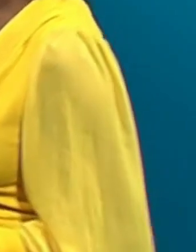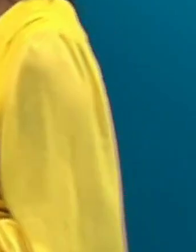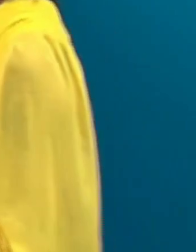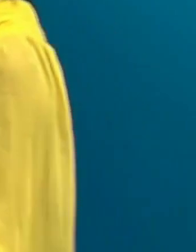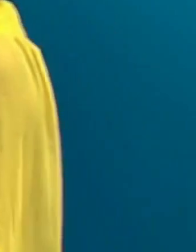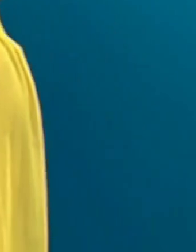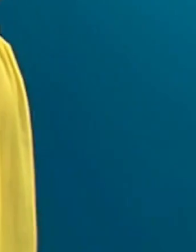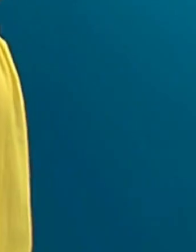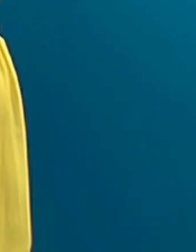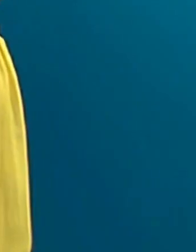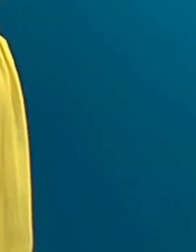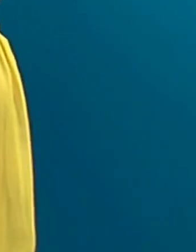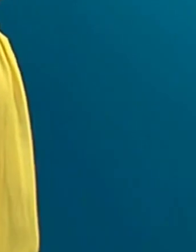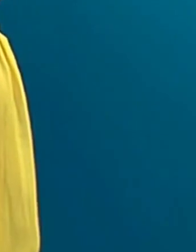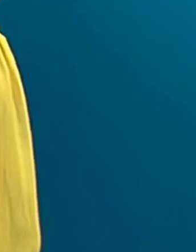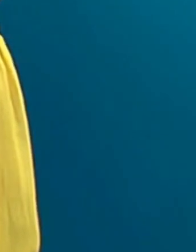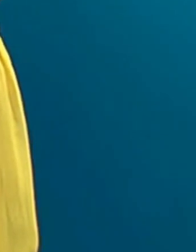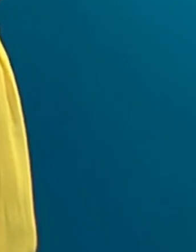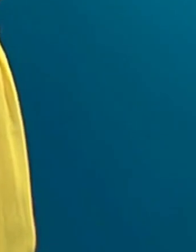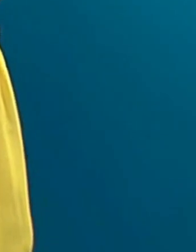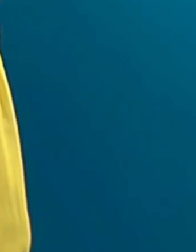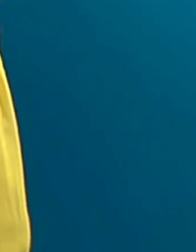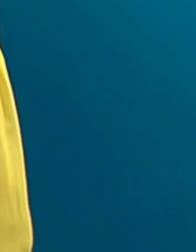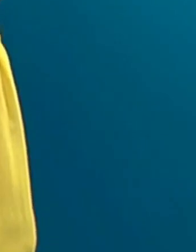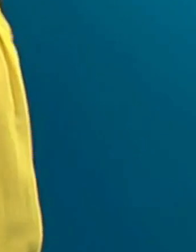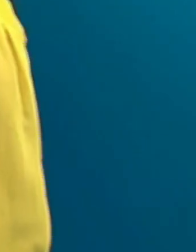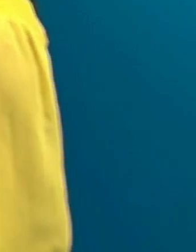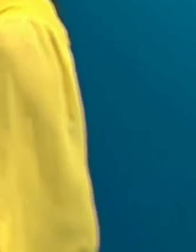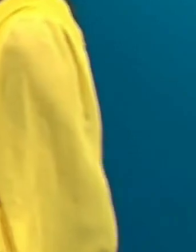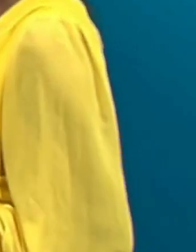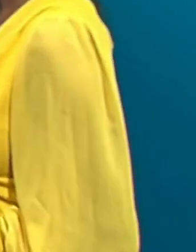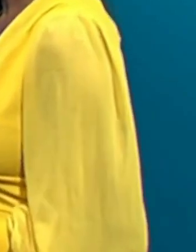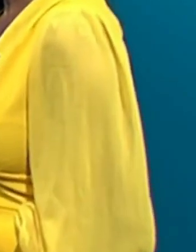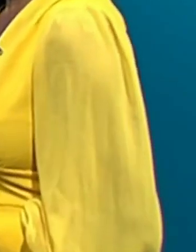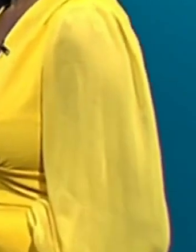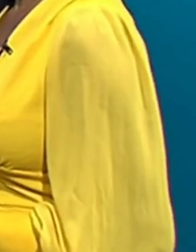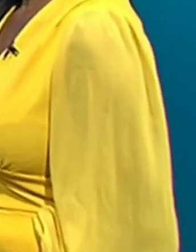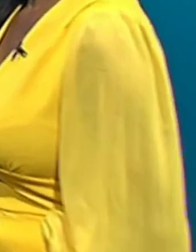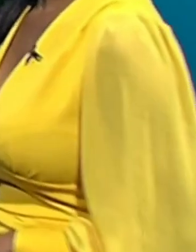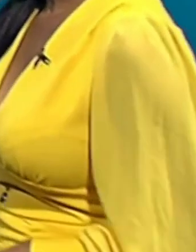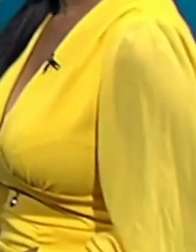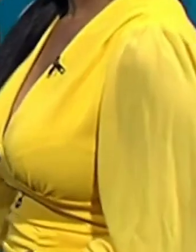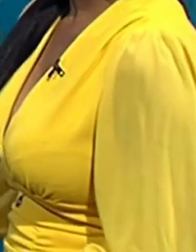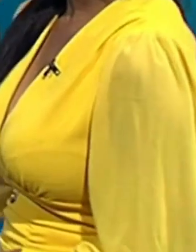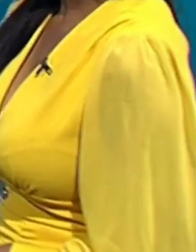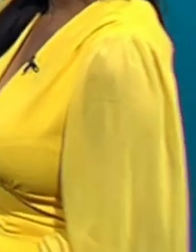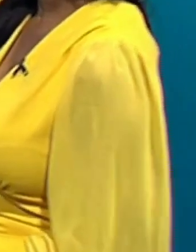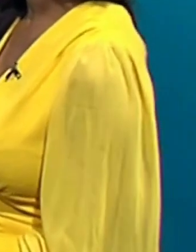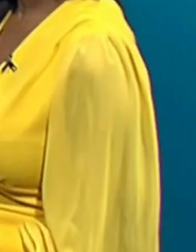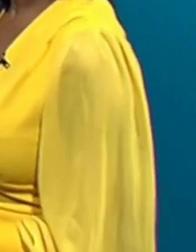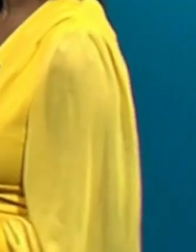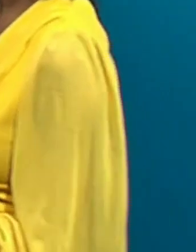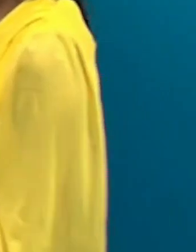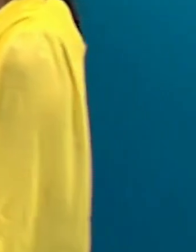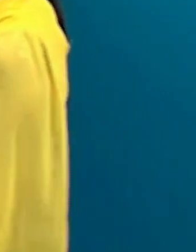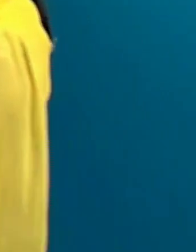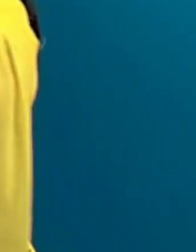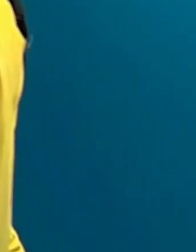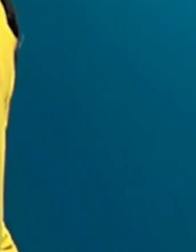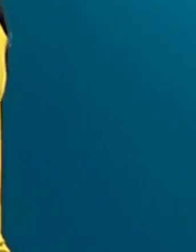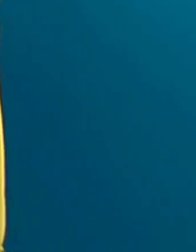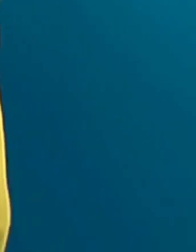go re tsibusa ka diphefo go bophirima jwa naga go karolong ya Cape Town mme ka moso fa re lebelela gape go bophirima jwa naga